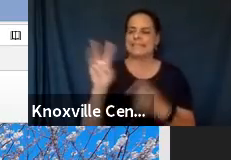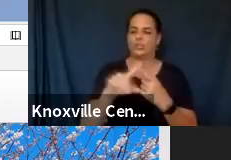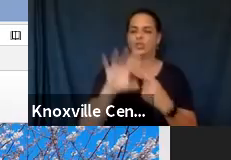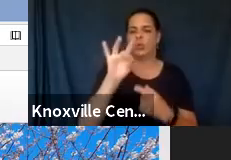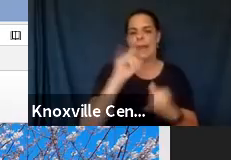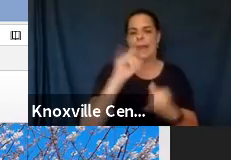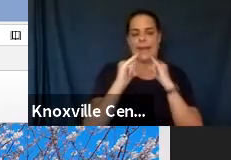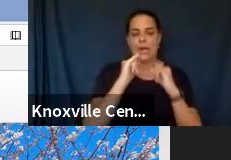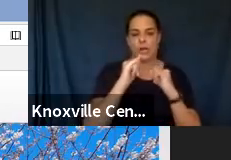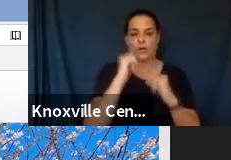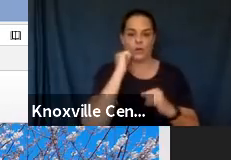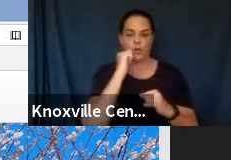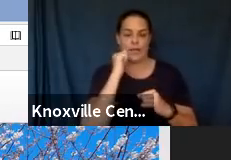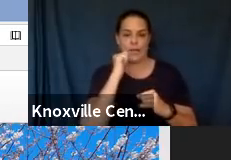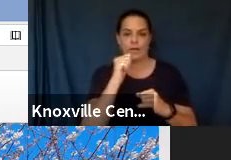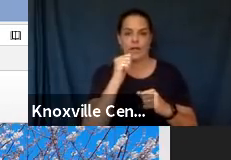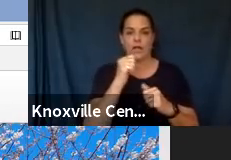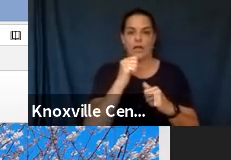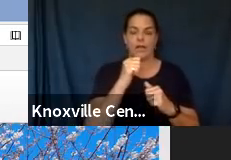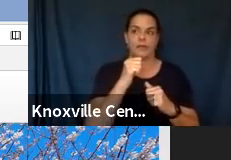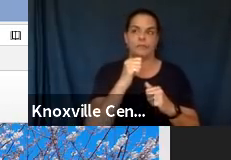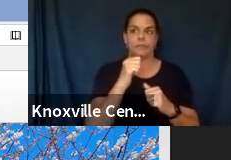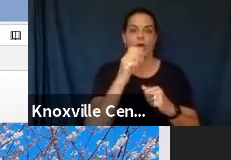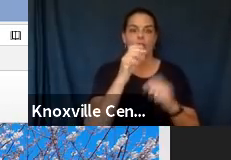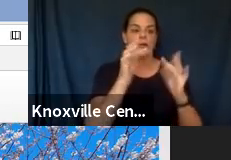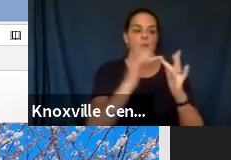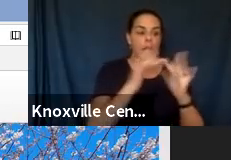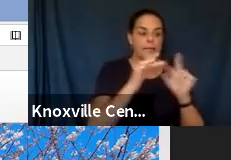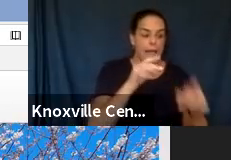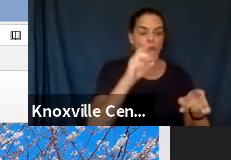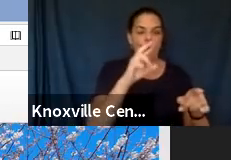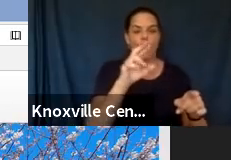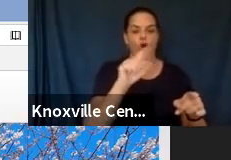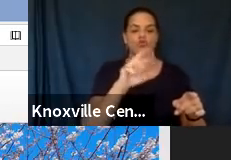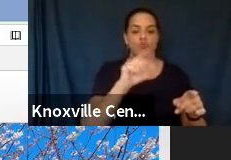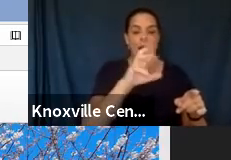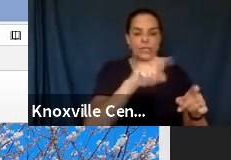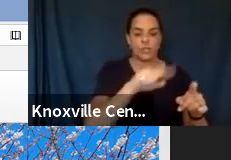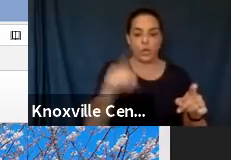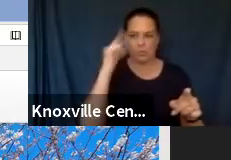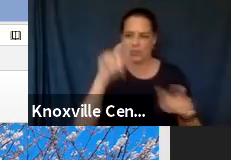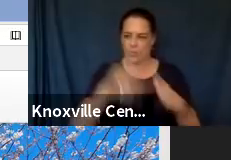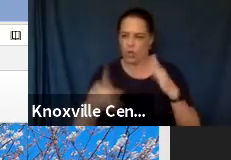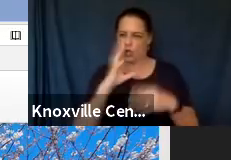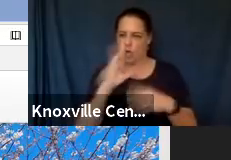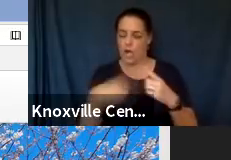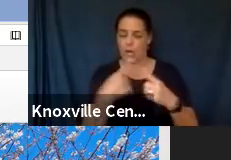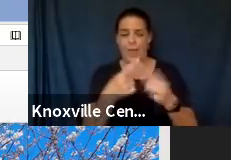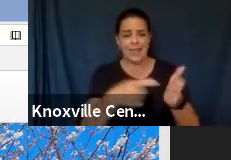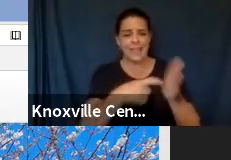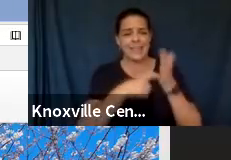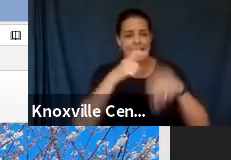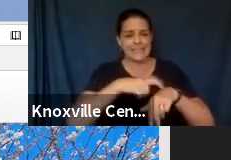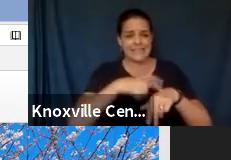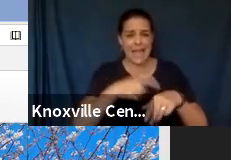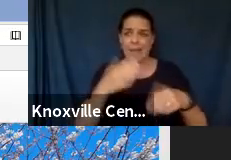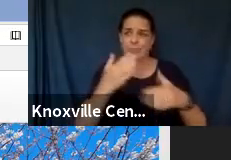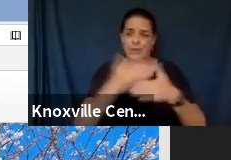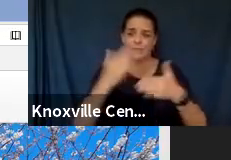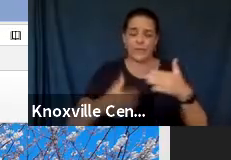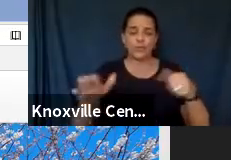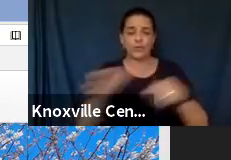per investigator or contact tracer because of just what you talked about. It takes a lot of time to get through the full investigation and do all